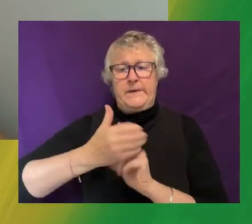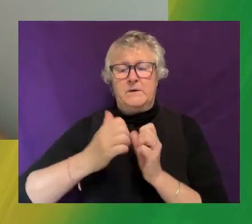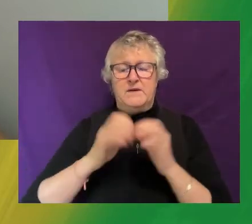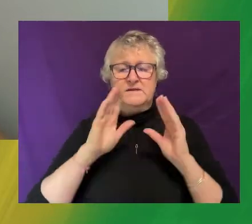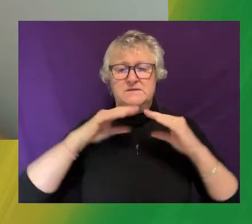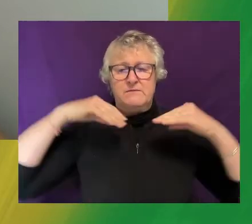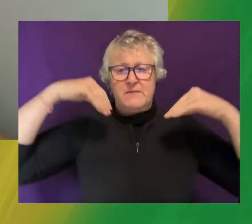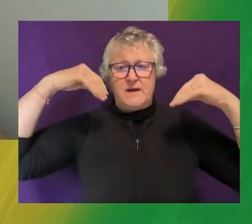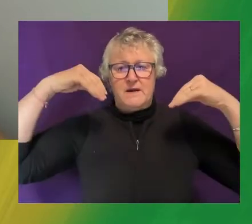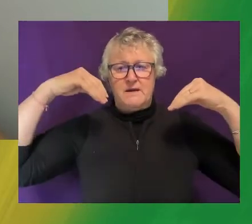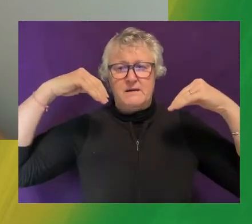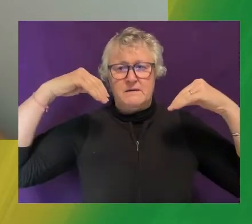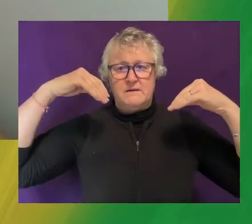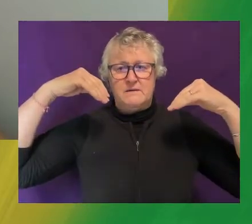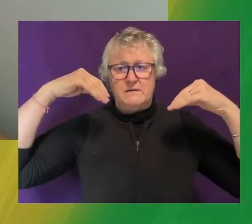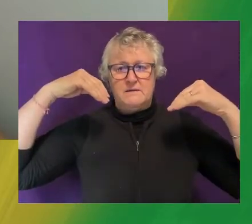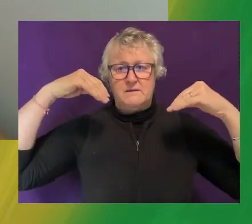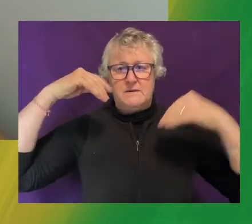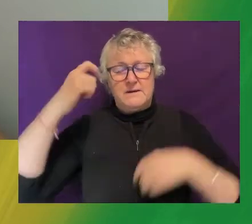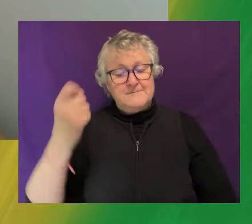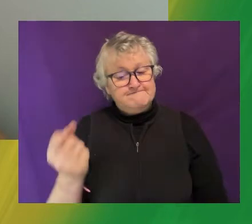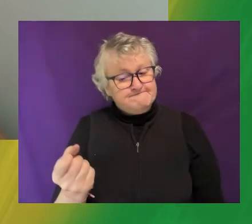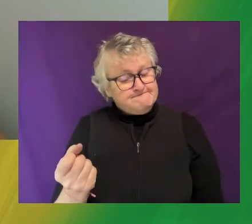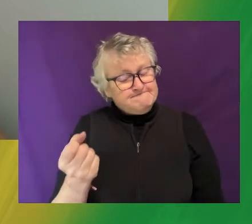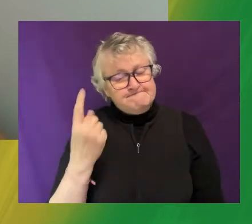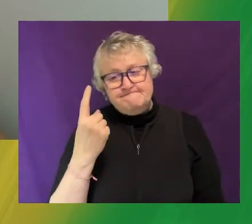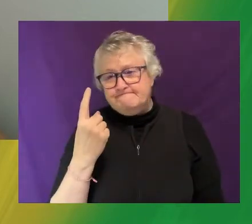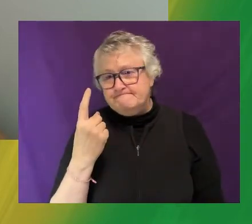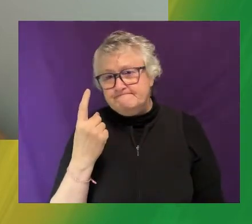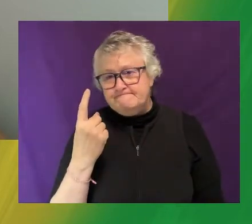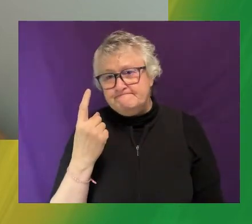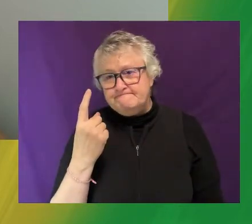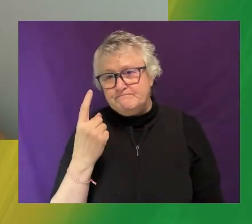it? Get it connected.